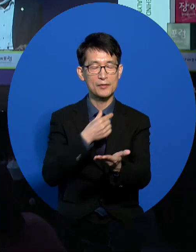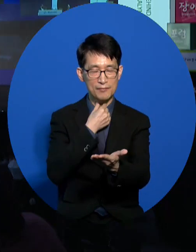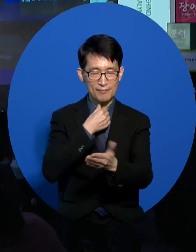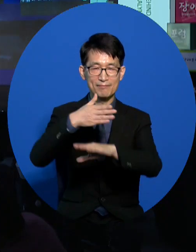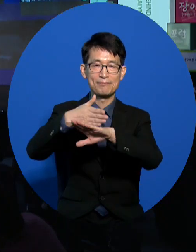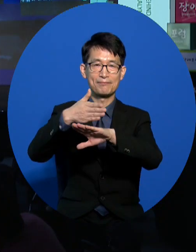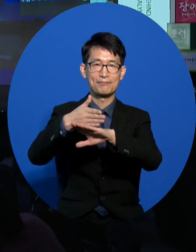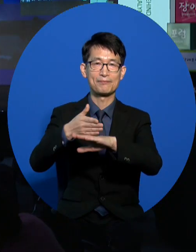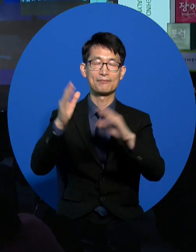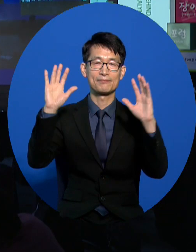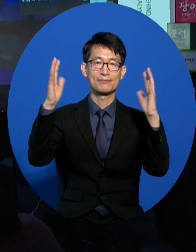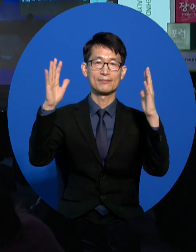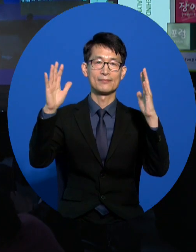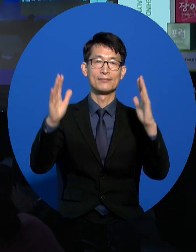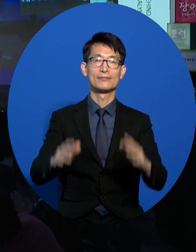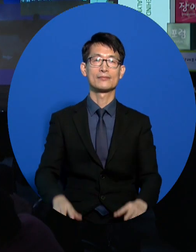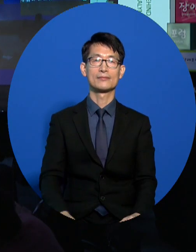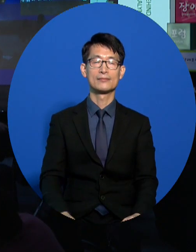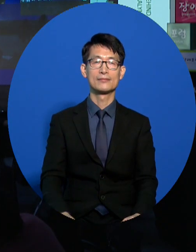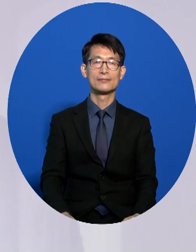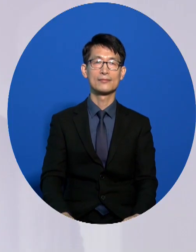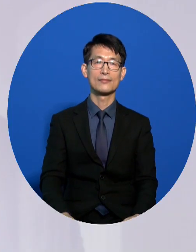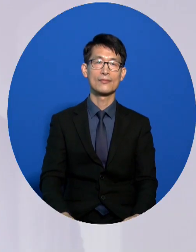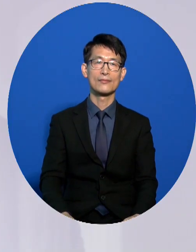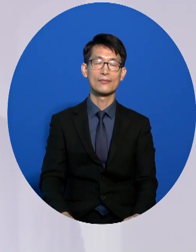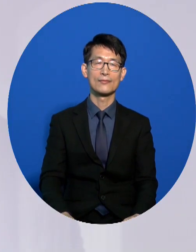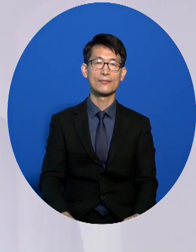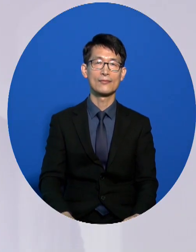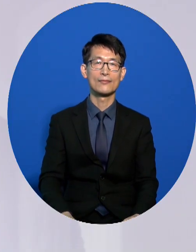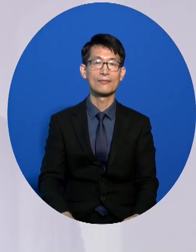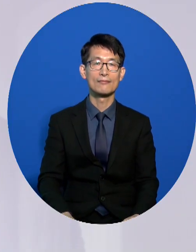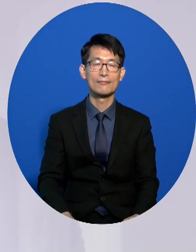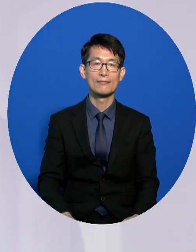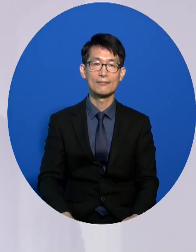which I will introduce later on. Thank you very much.